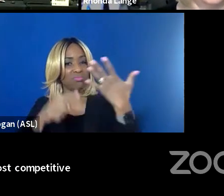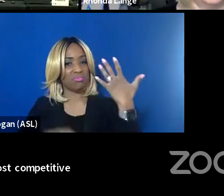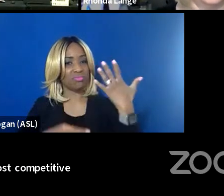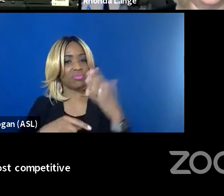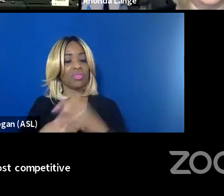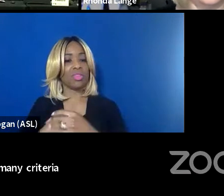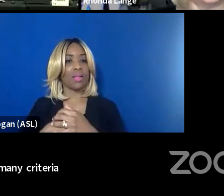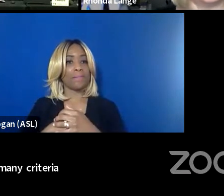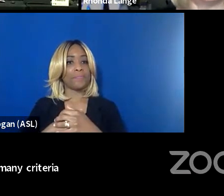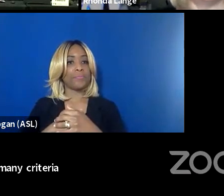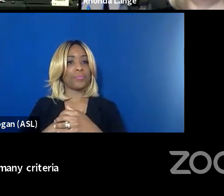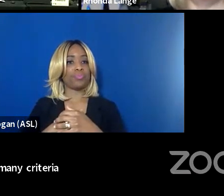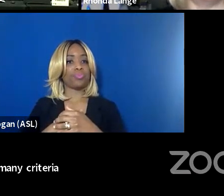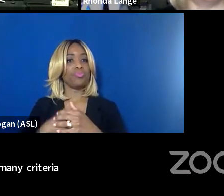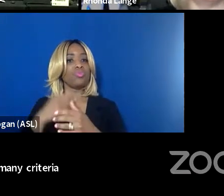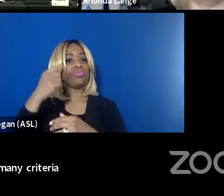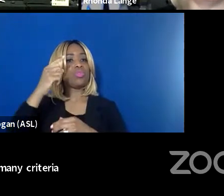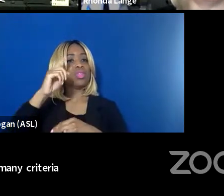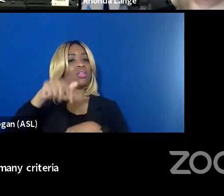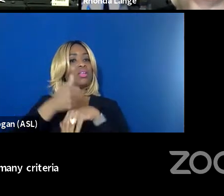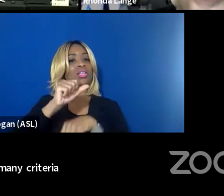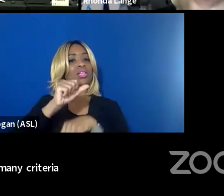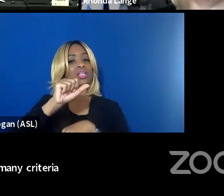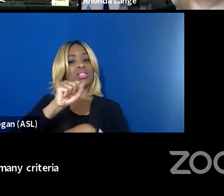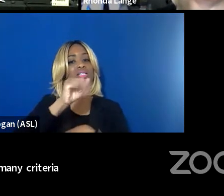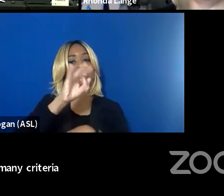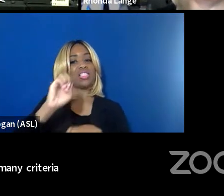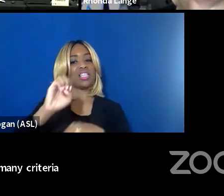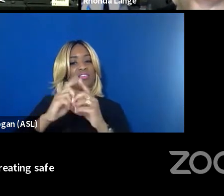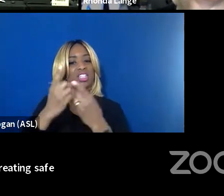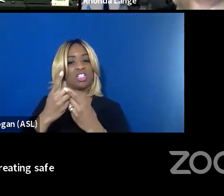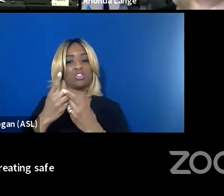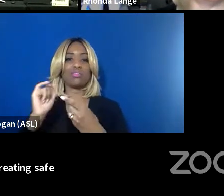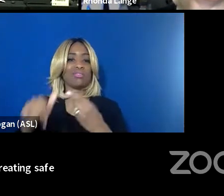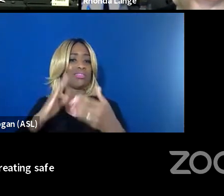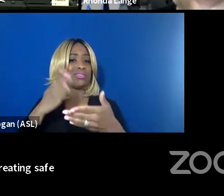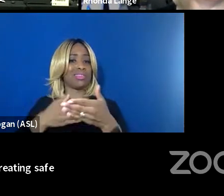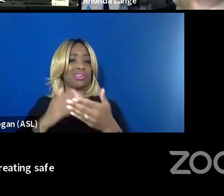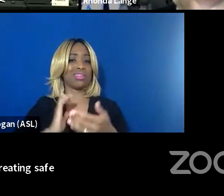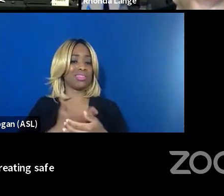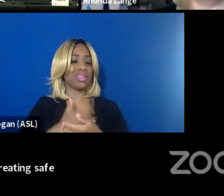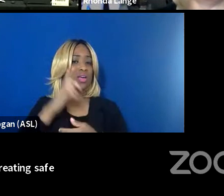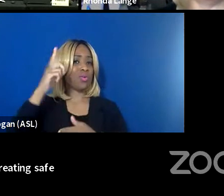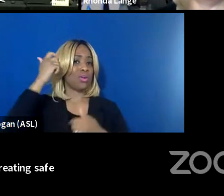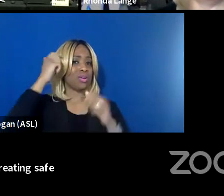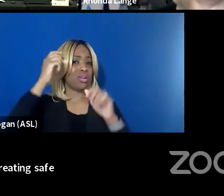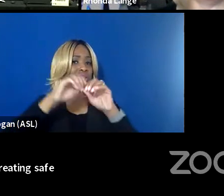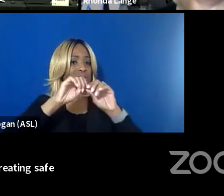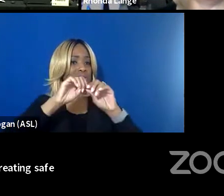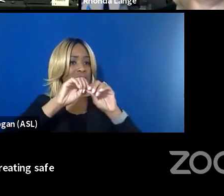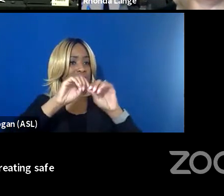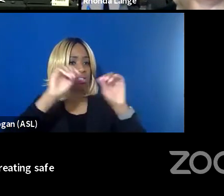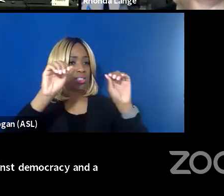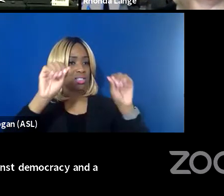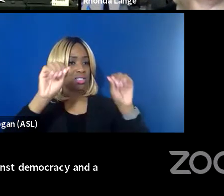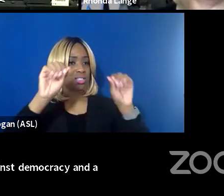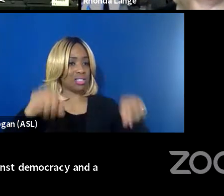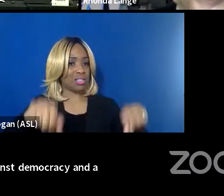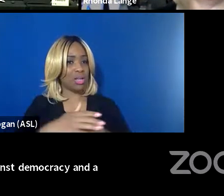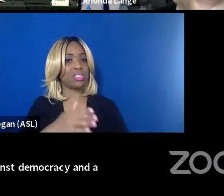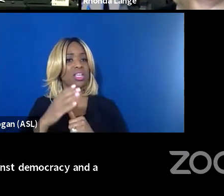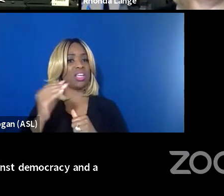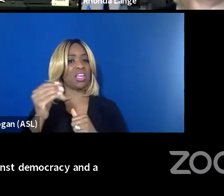I consider creating safe districts of any kind as a sin against democracy and a slap in the face of all the people who worked so